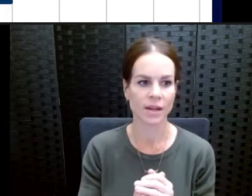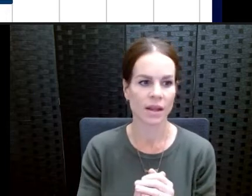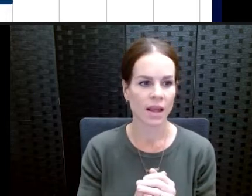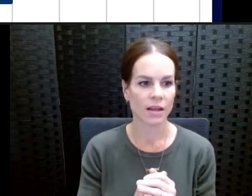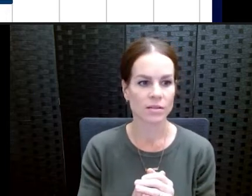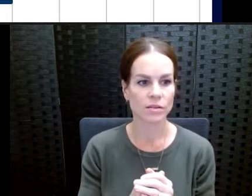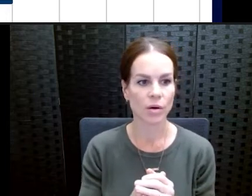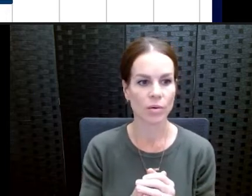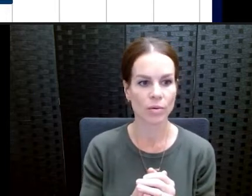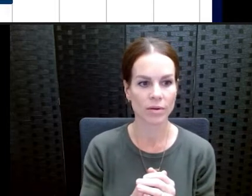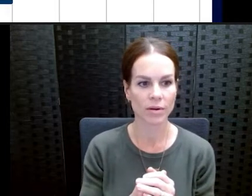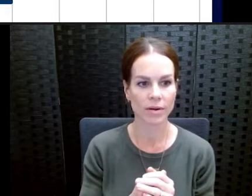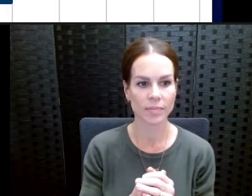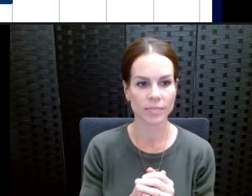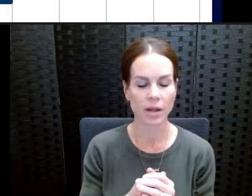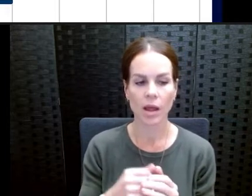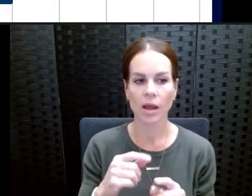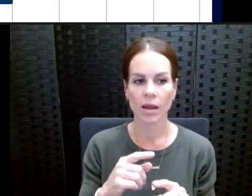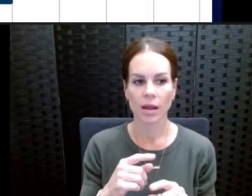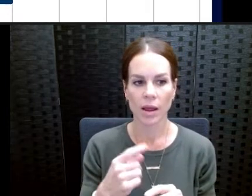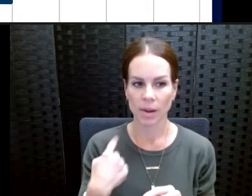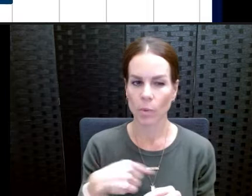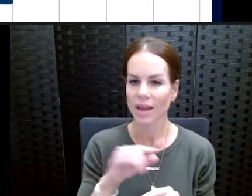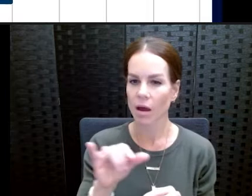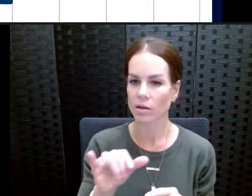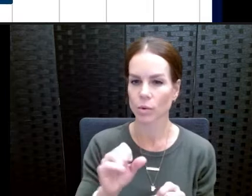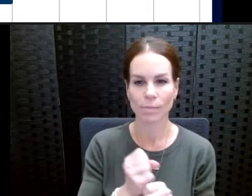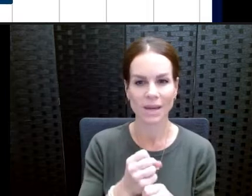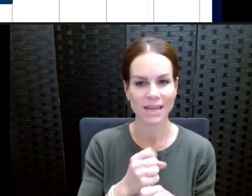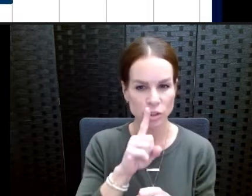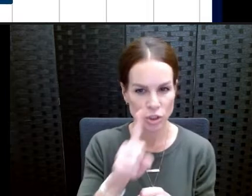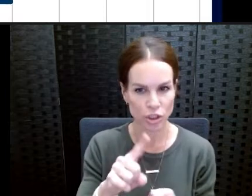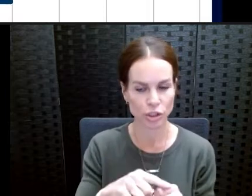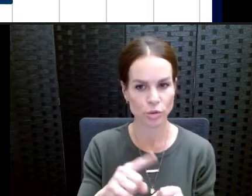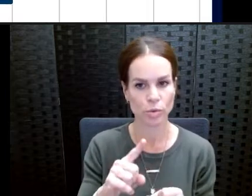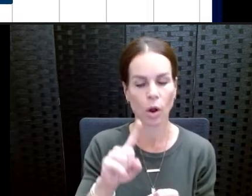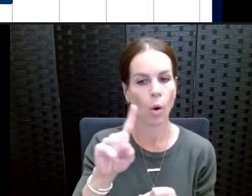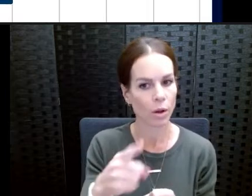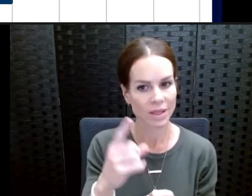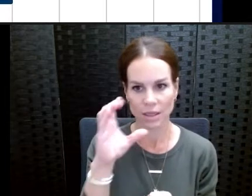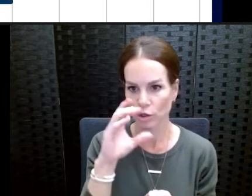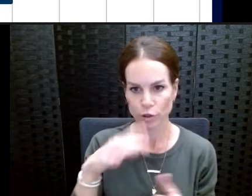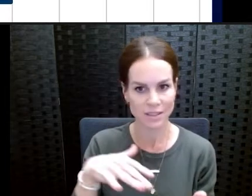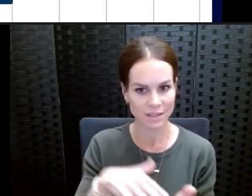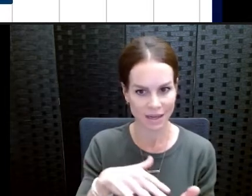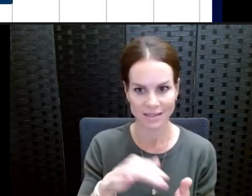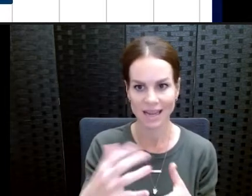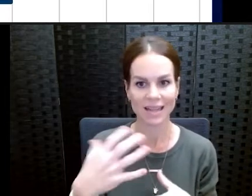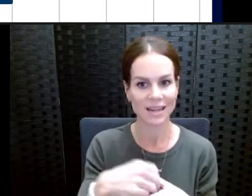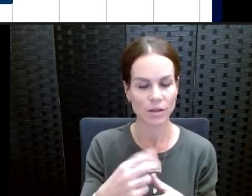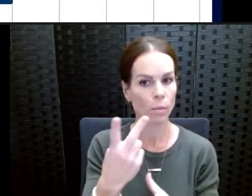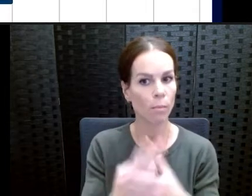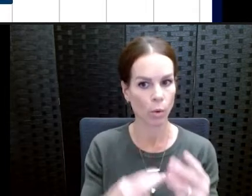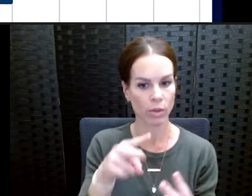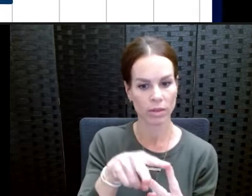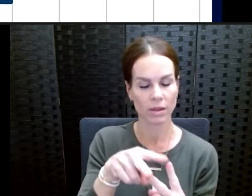with more of the keywords that we thought of after that discussion, we included those keywords. So,